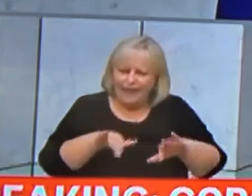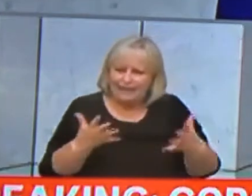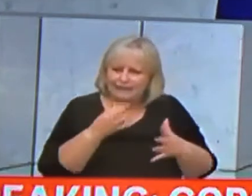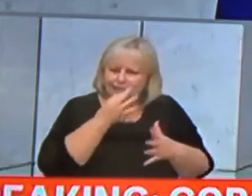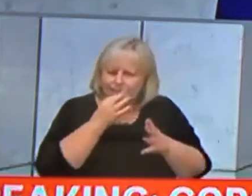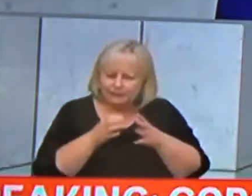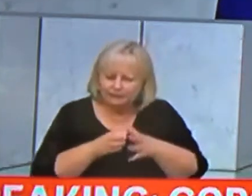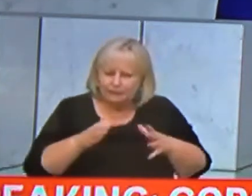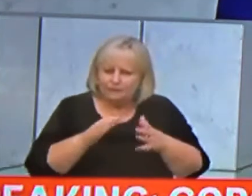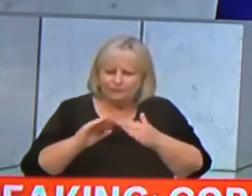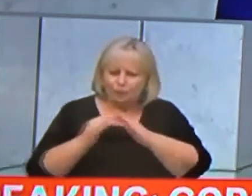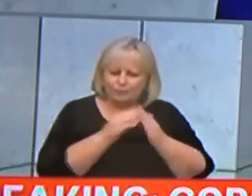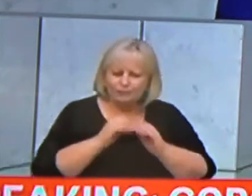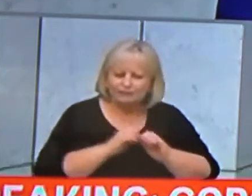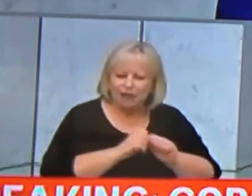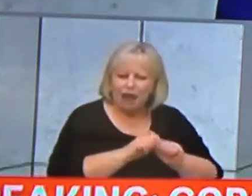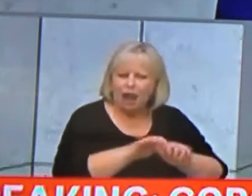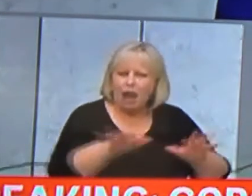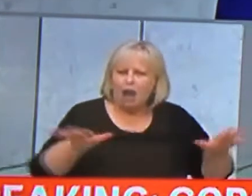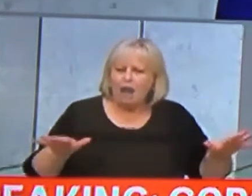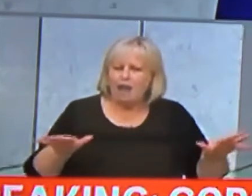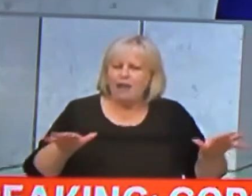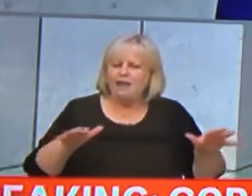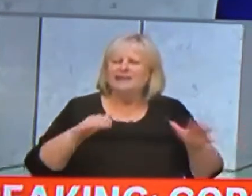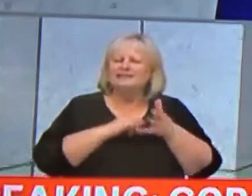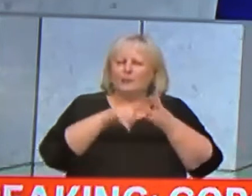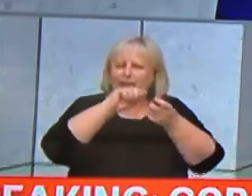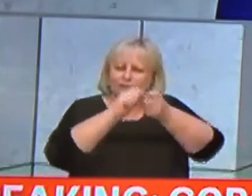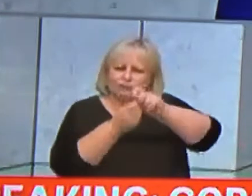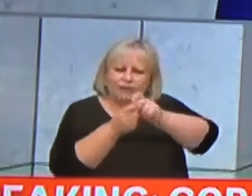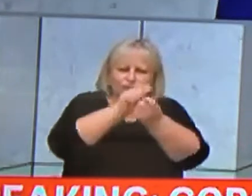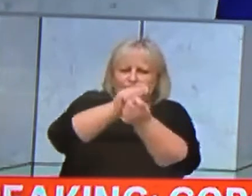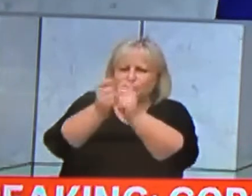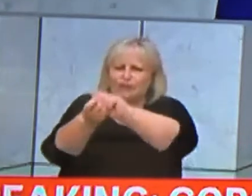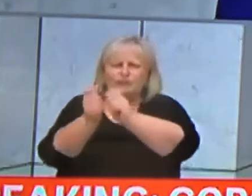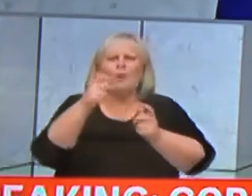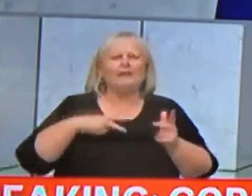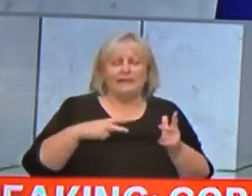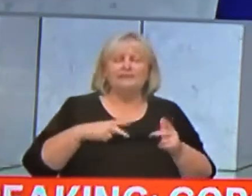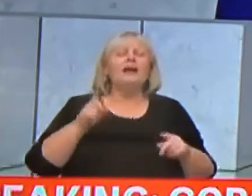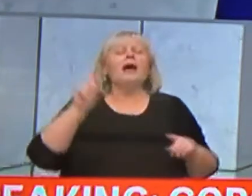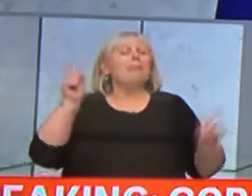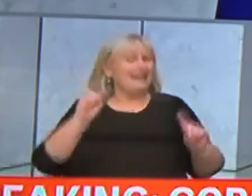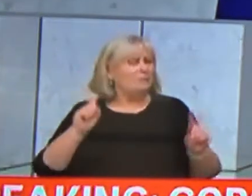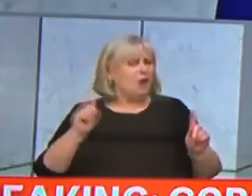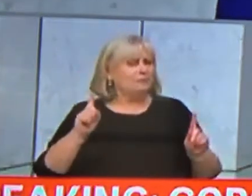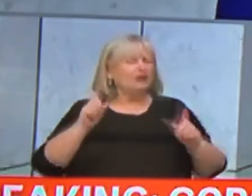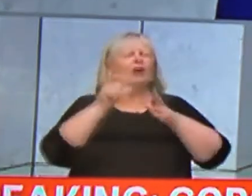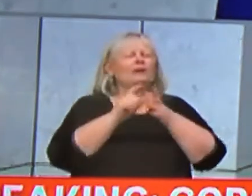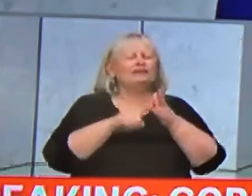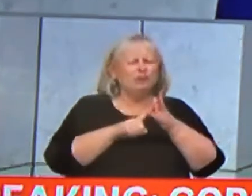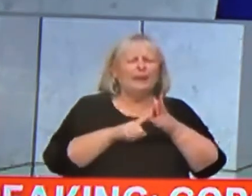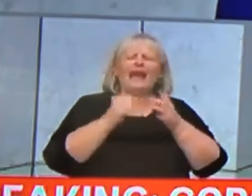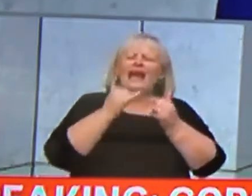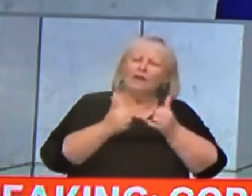in community transmission, so that we can make any further recommendations to government as necessary. But at the moment, we are doing